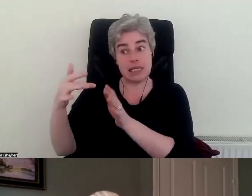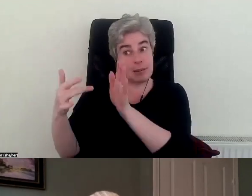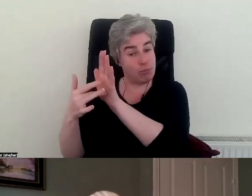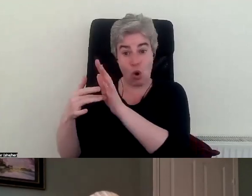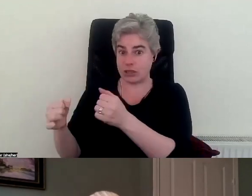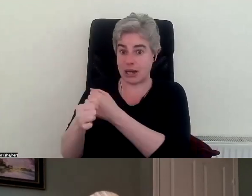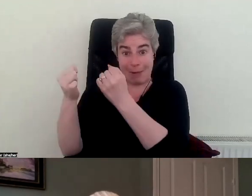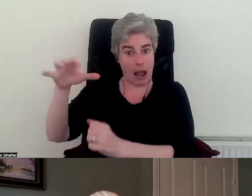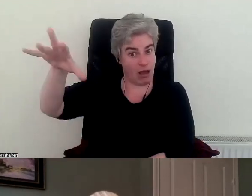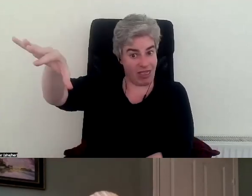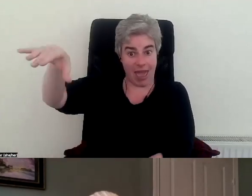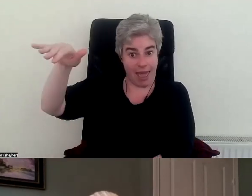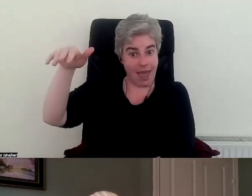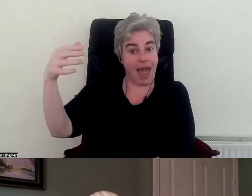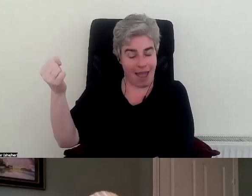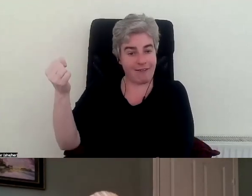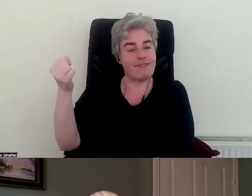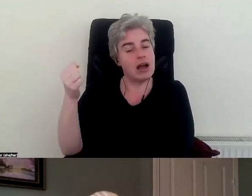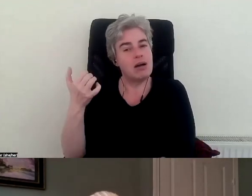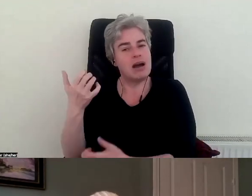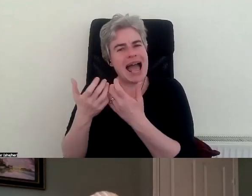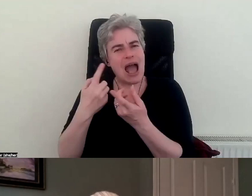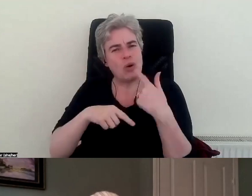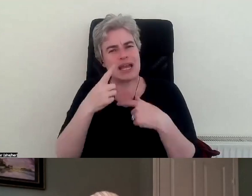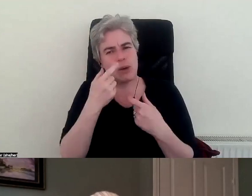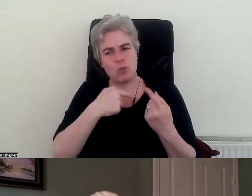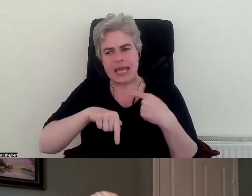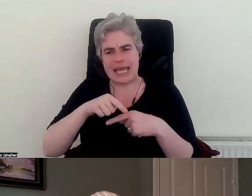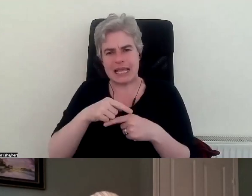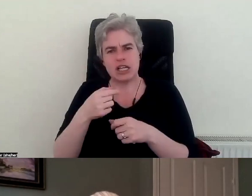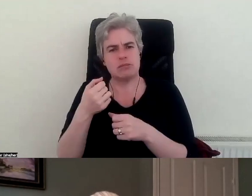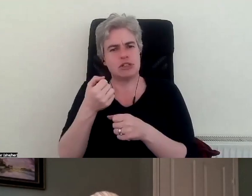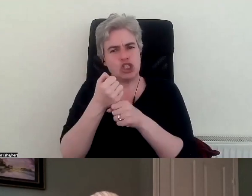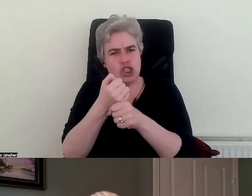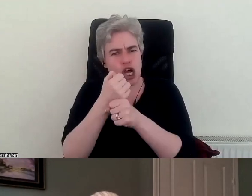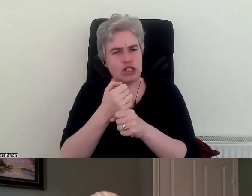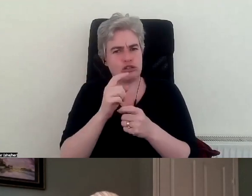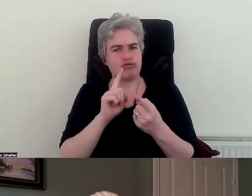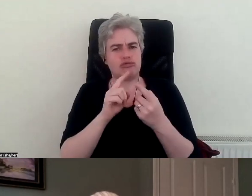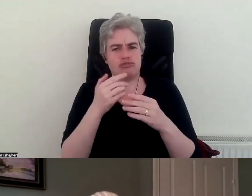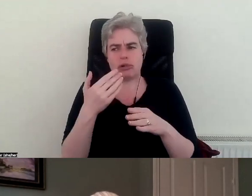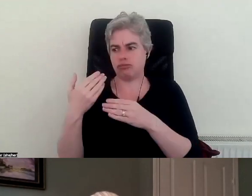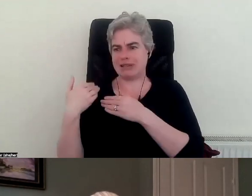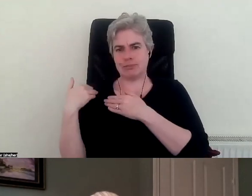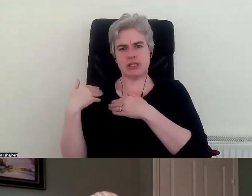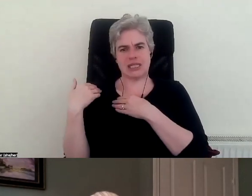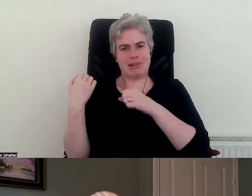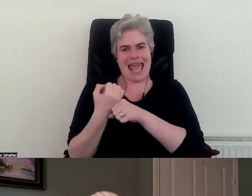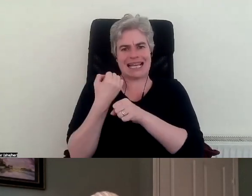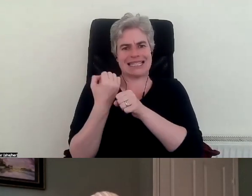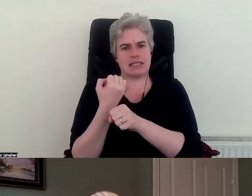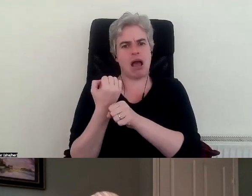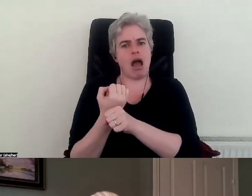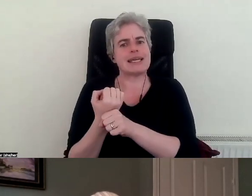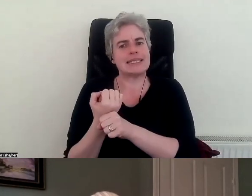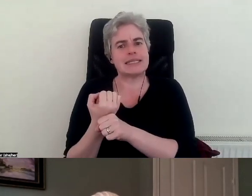power, but how can the church responsibly exercise its power in that place?